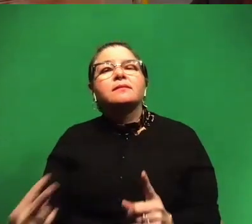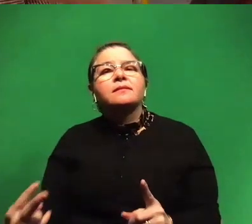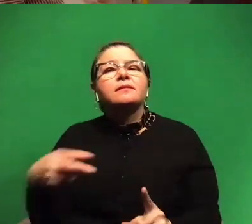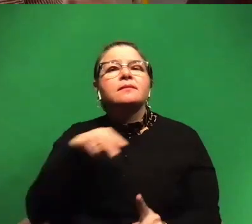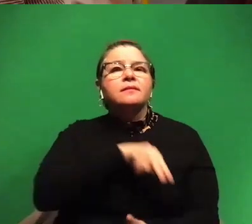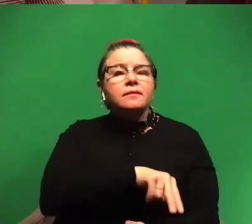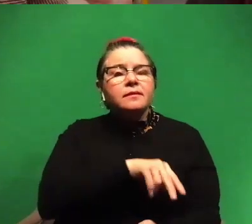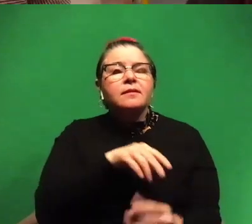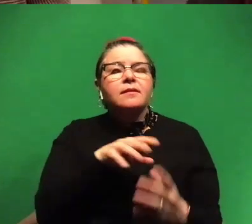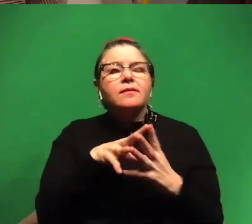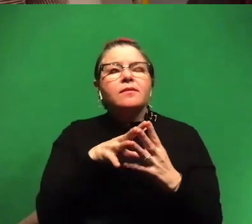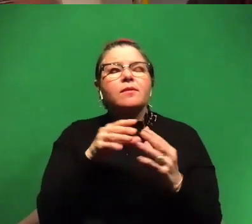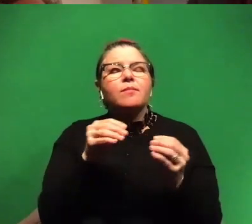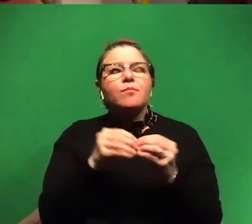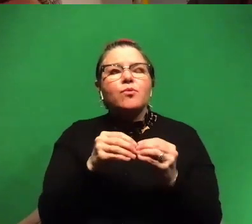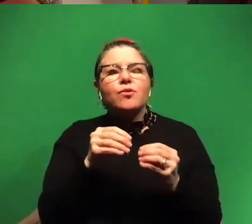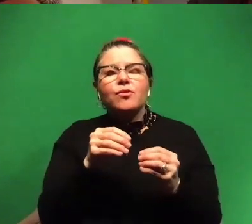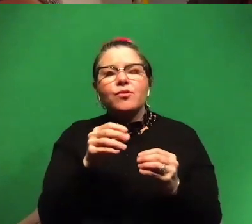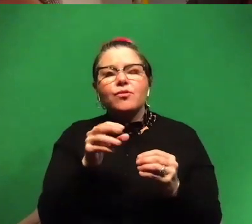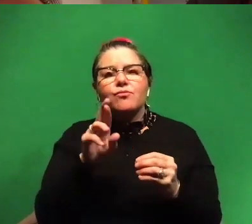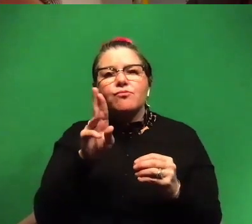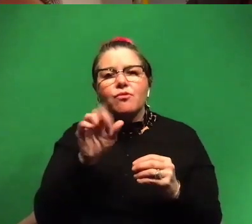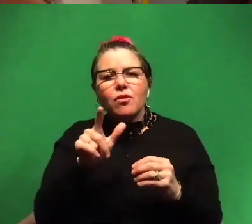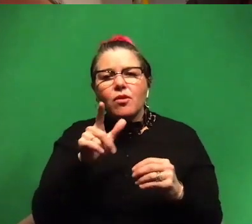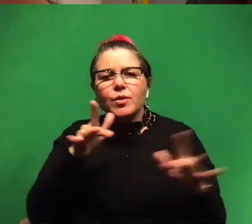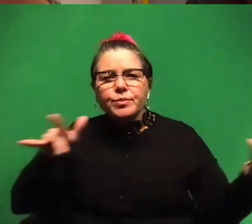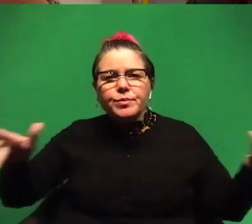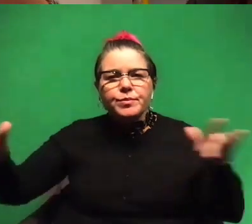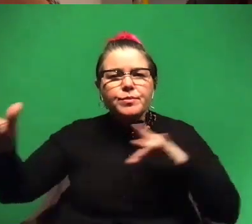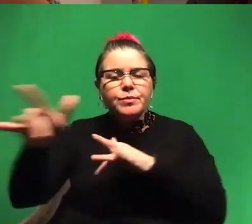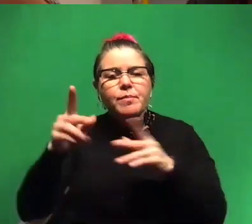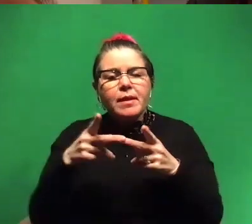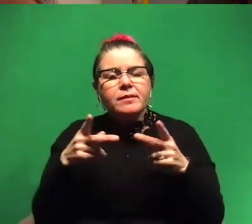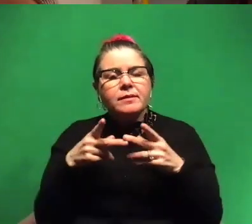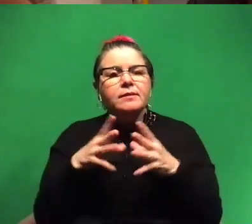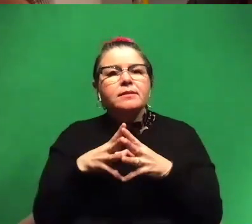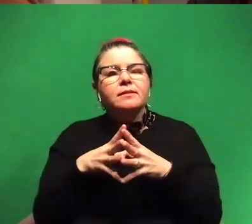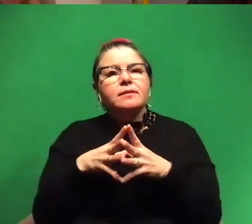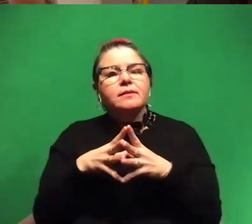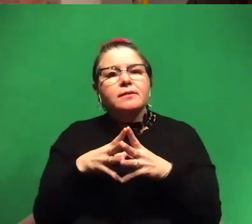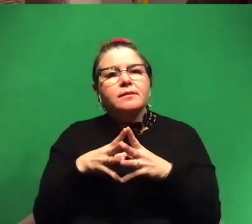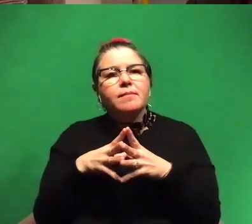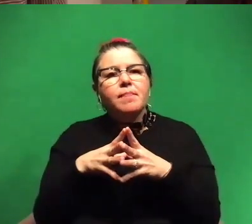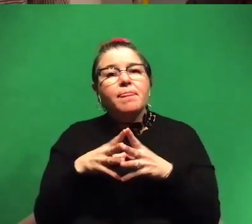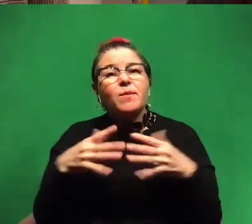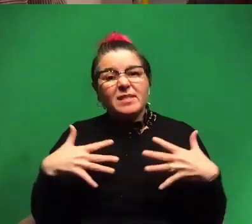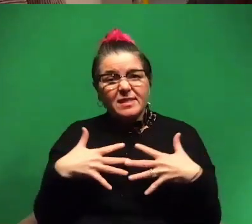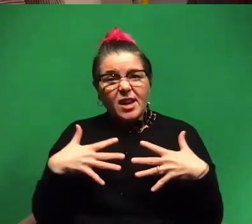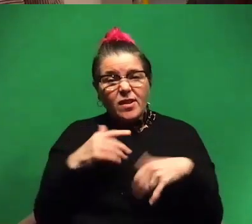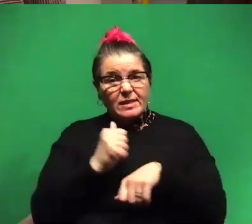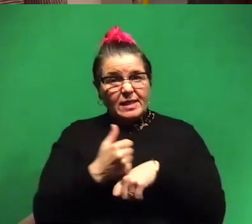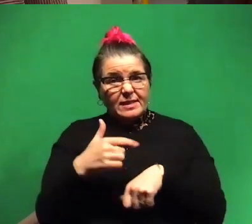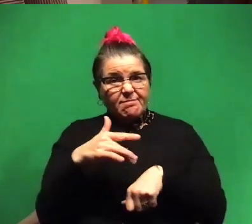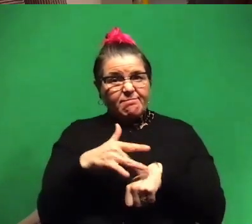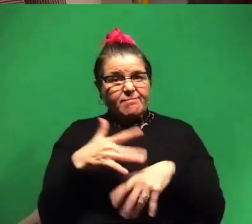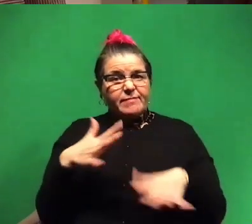in kind of more rural or remote locations, one of the scarier sites that I've worked